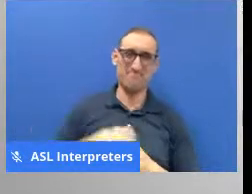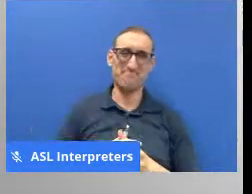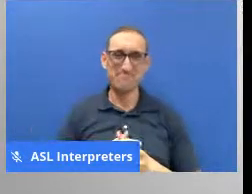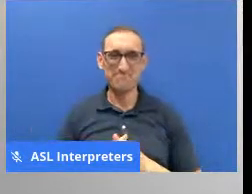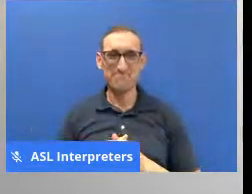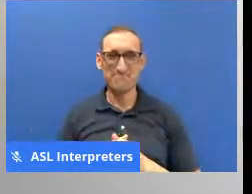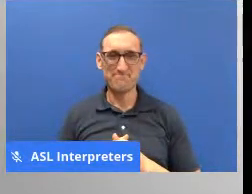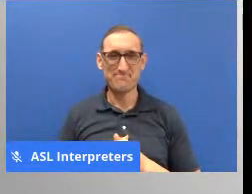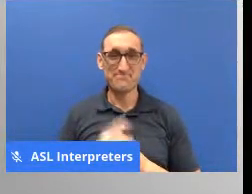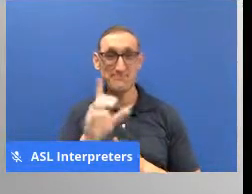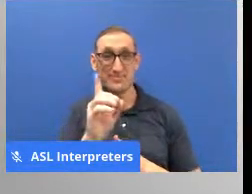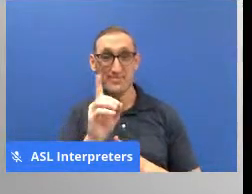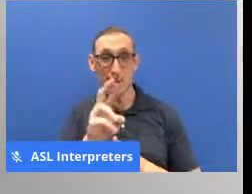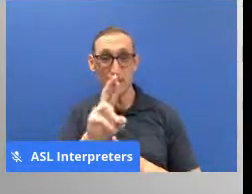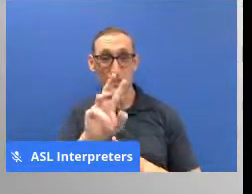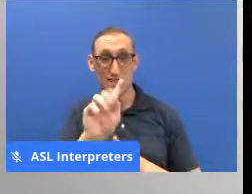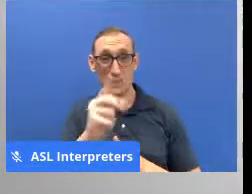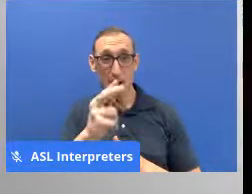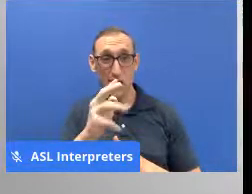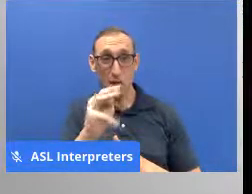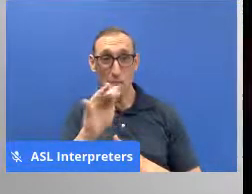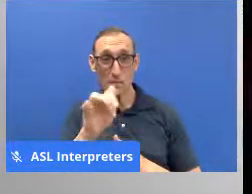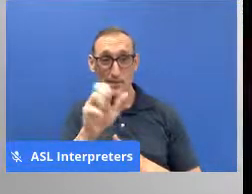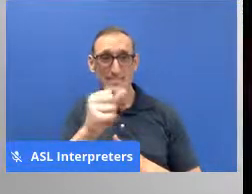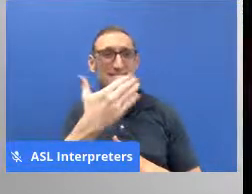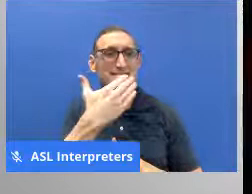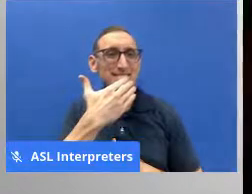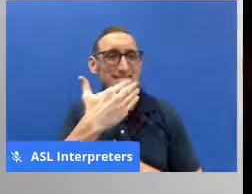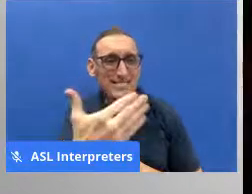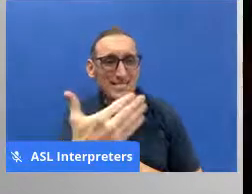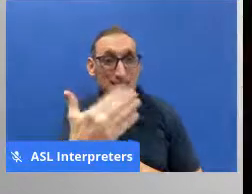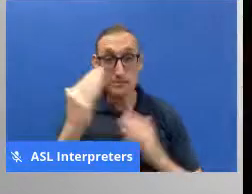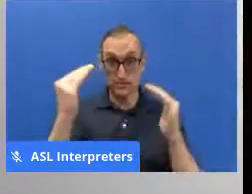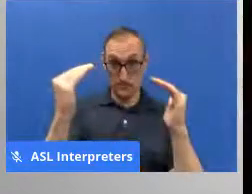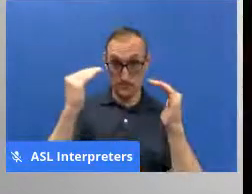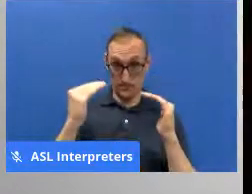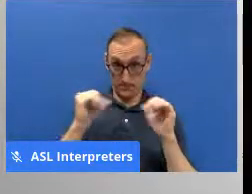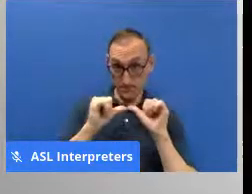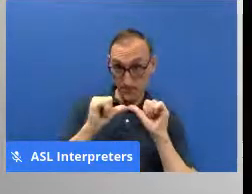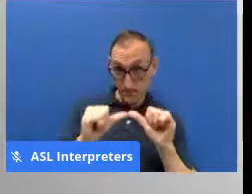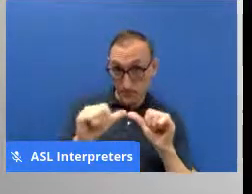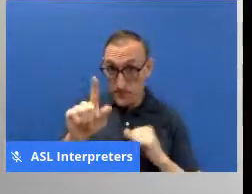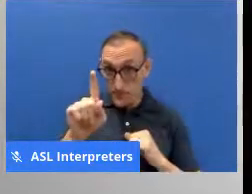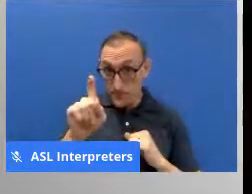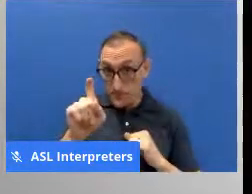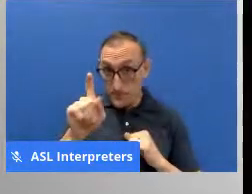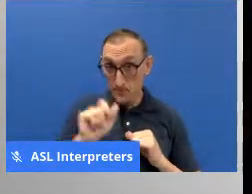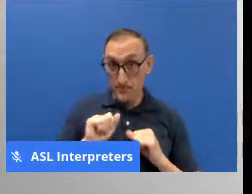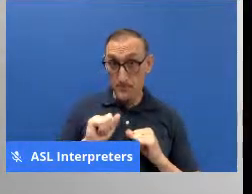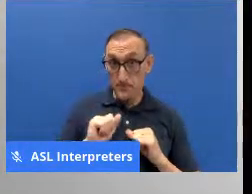Thank you, Dr. Thomas. Mm-hmm. Are we ready to move forward?